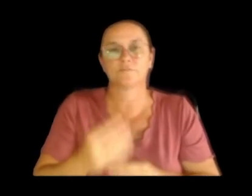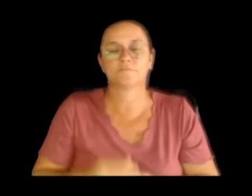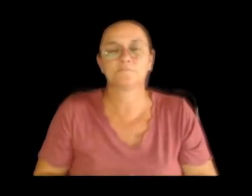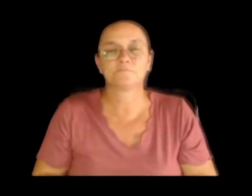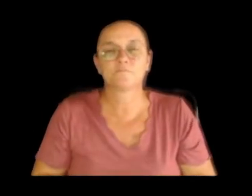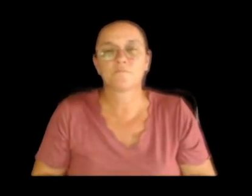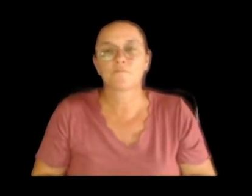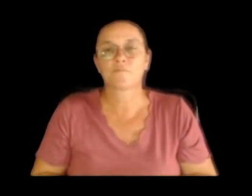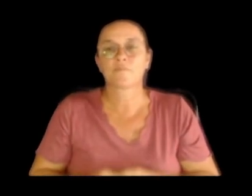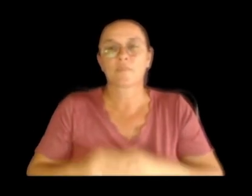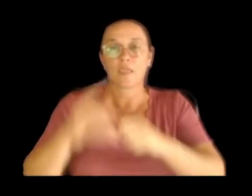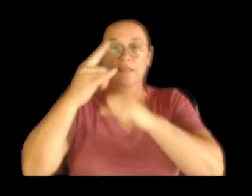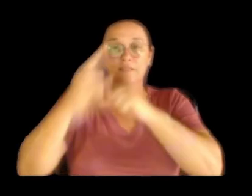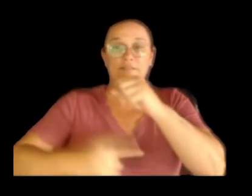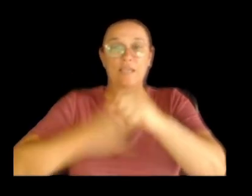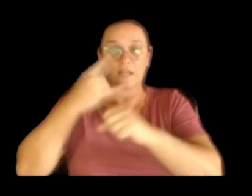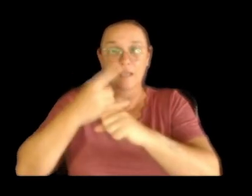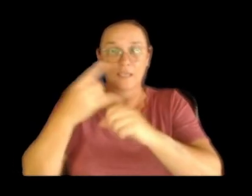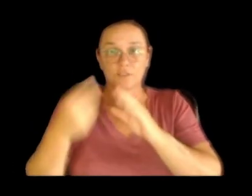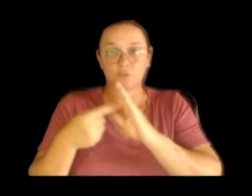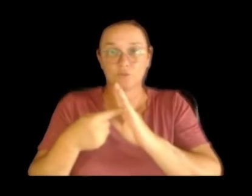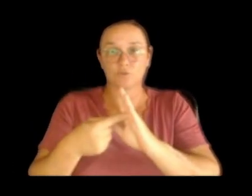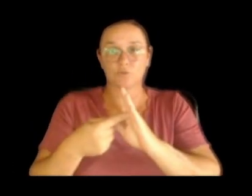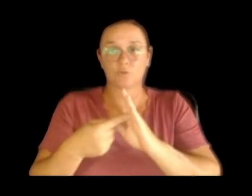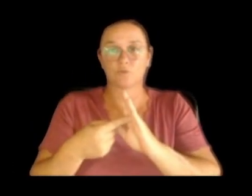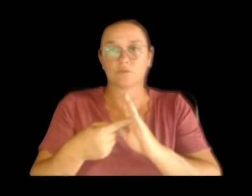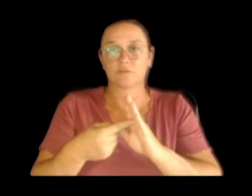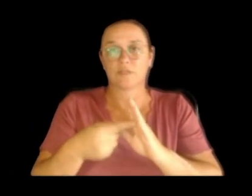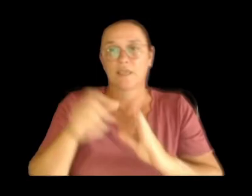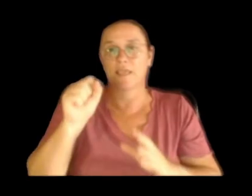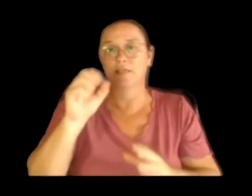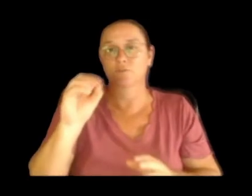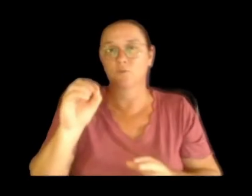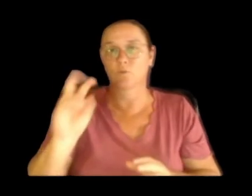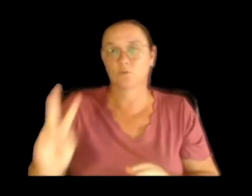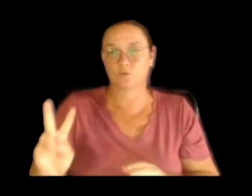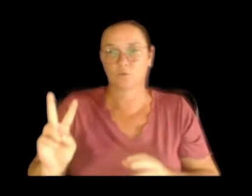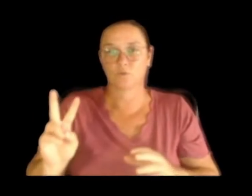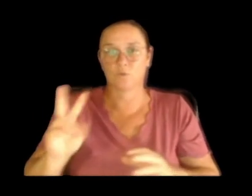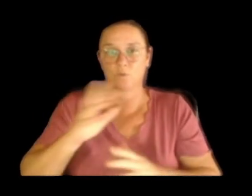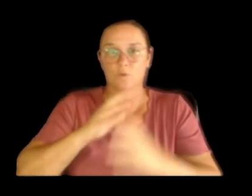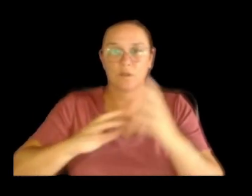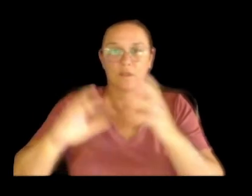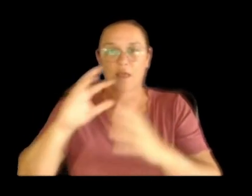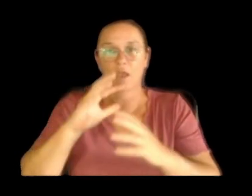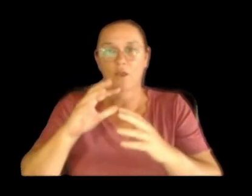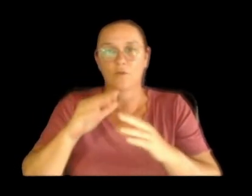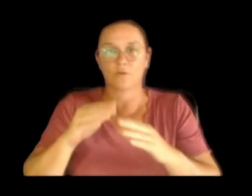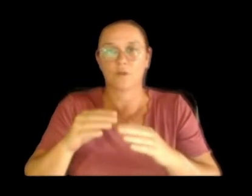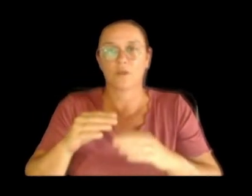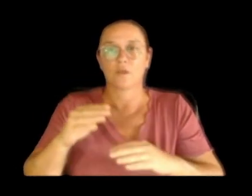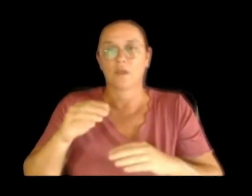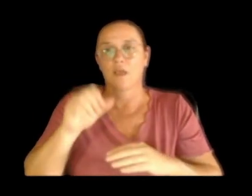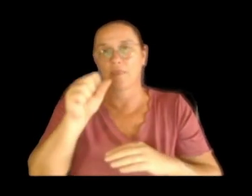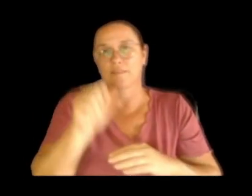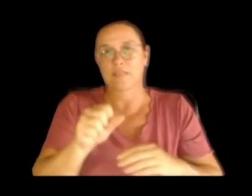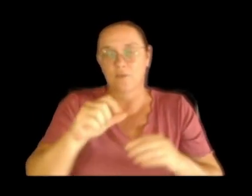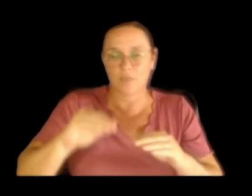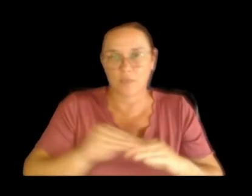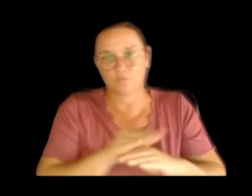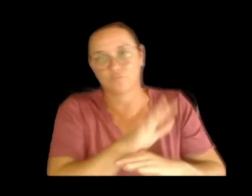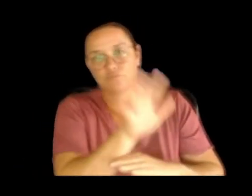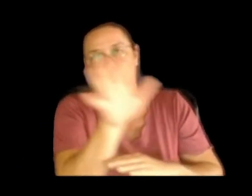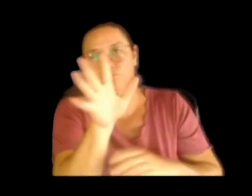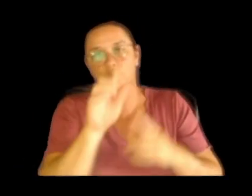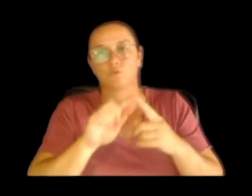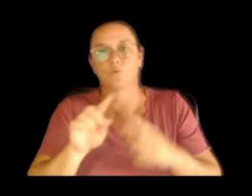capture shows the SO2 cloud over the south part of Kilauea and then being blown to the north